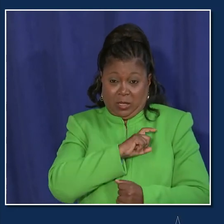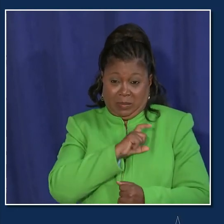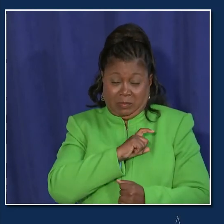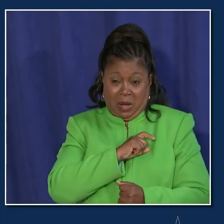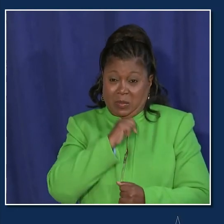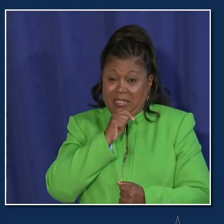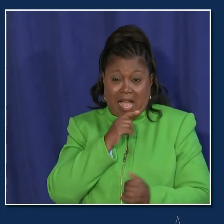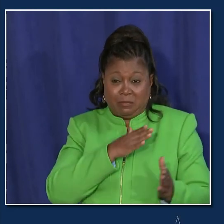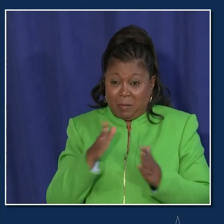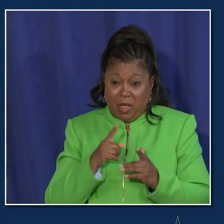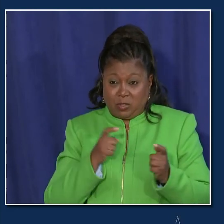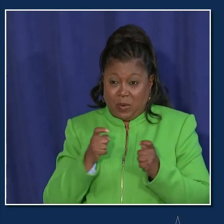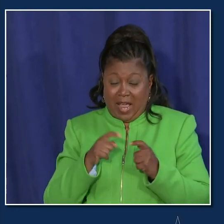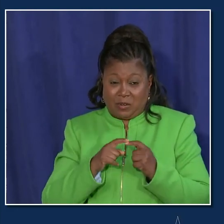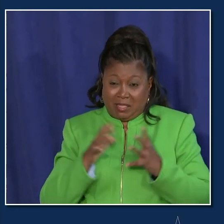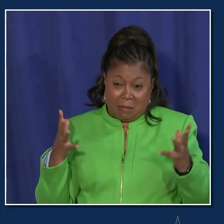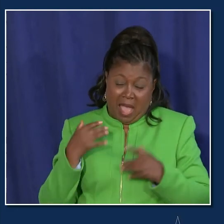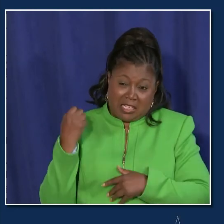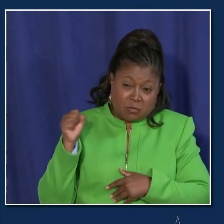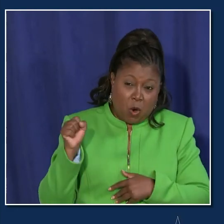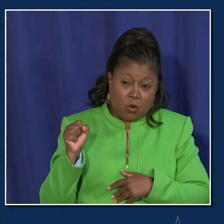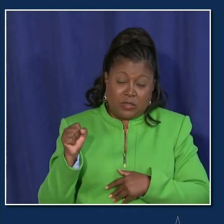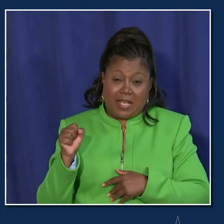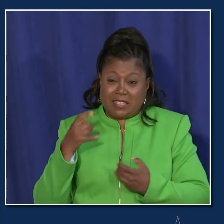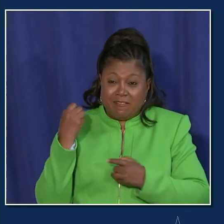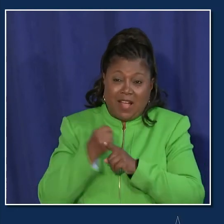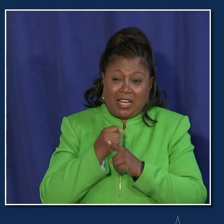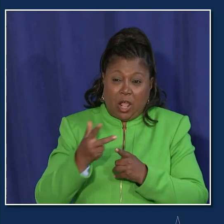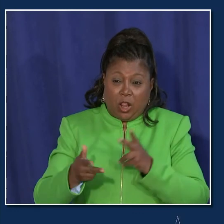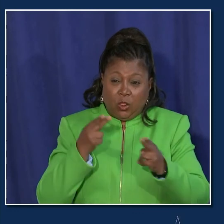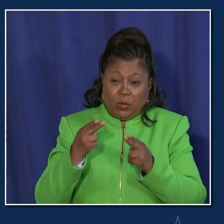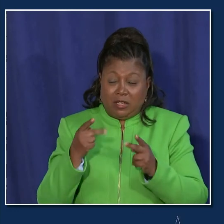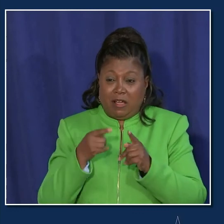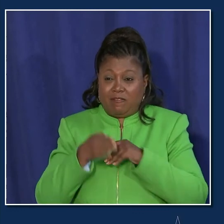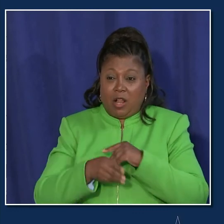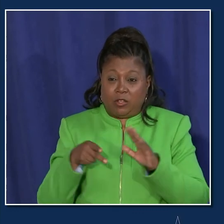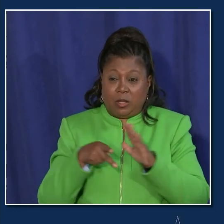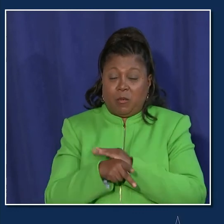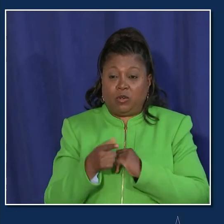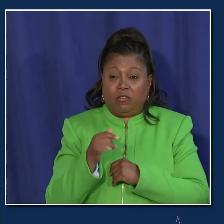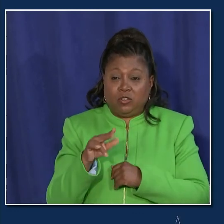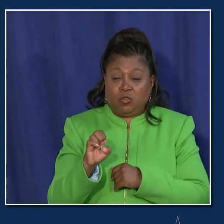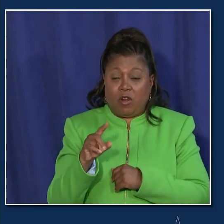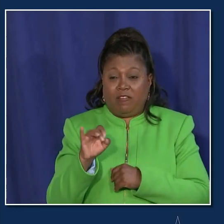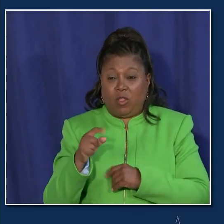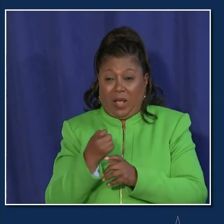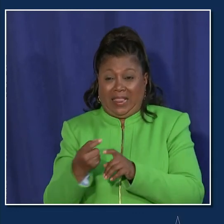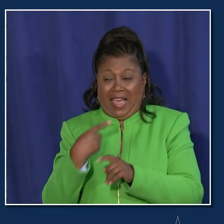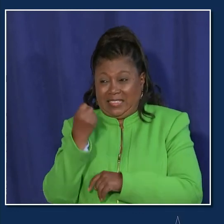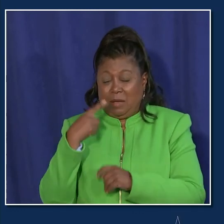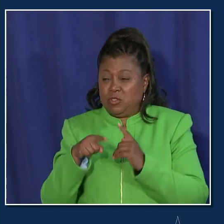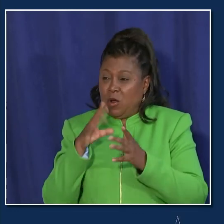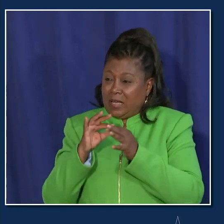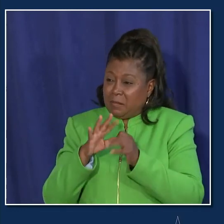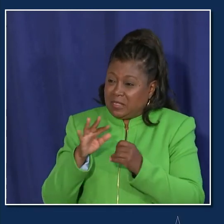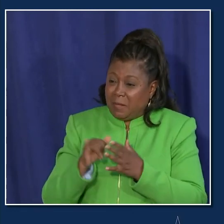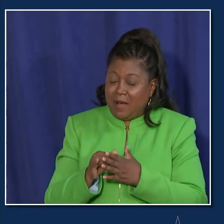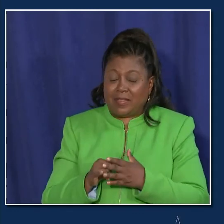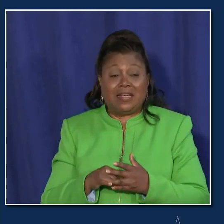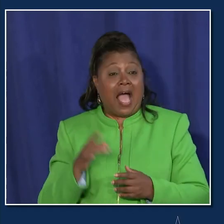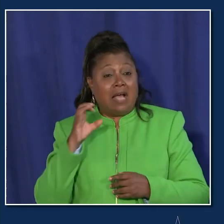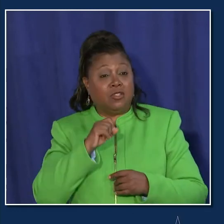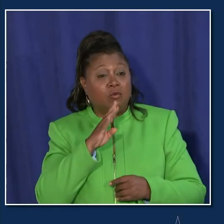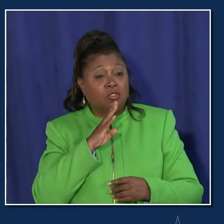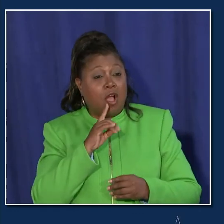was unprepared to handle the mass protests, unrest, violence, and looting that followed the murder of George Floyd last summer. Your comments on that? I assume